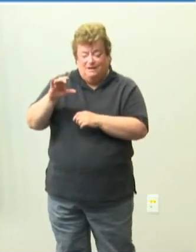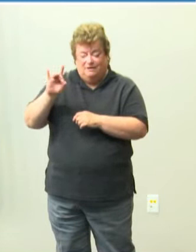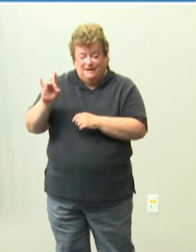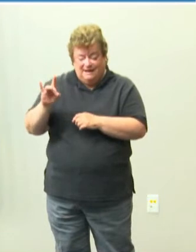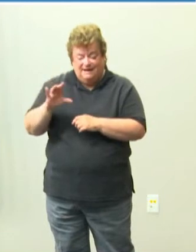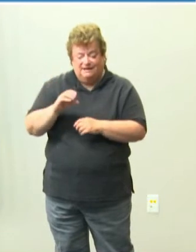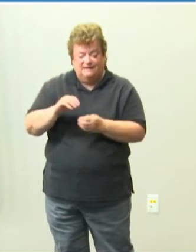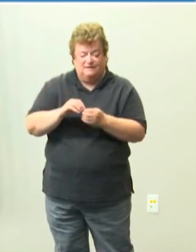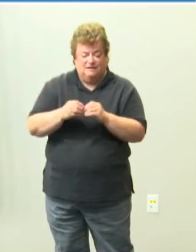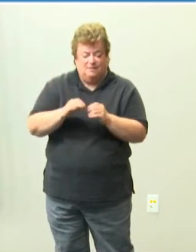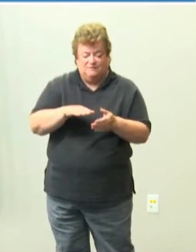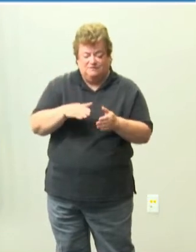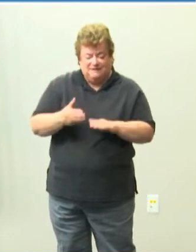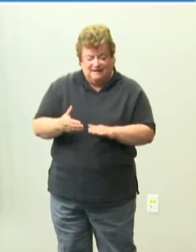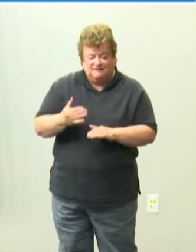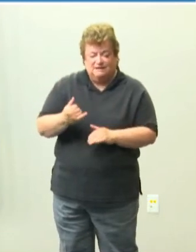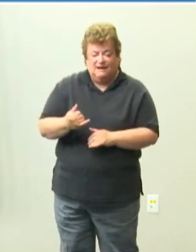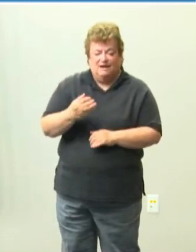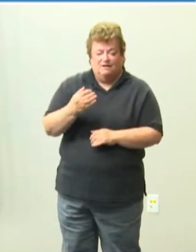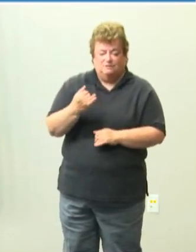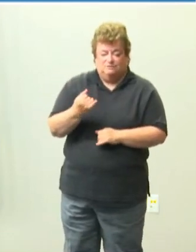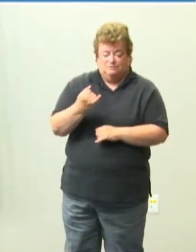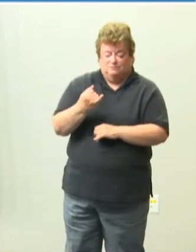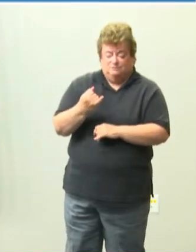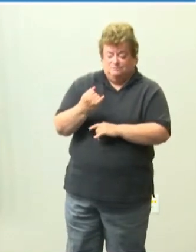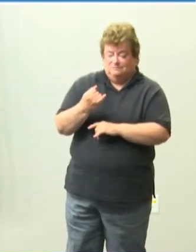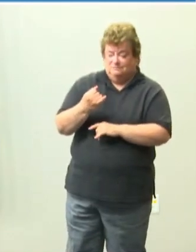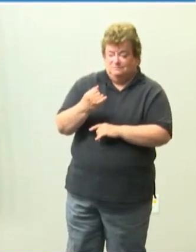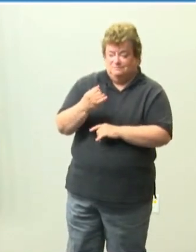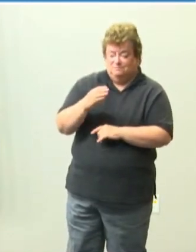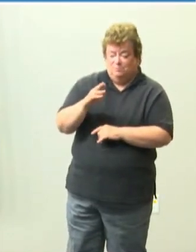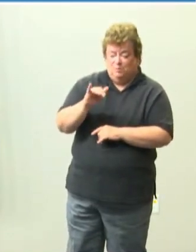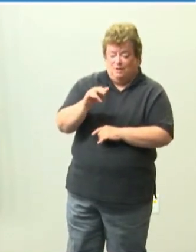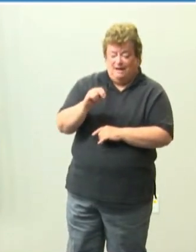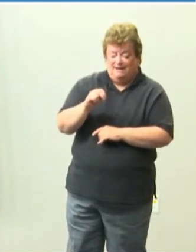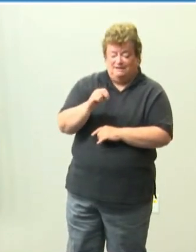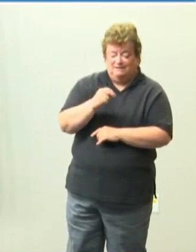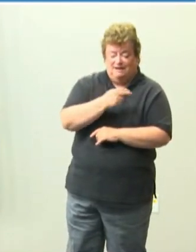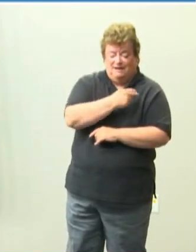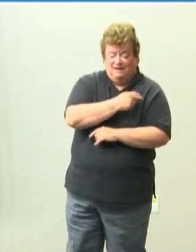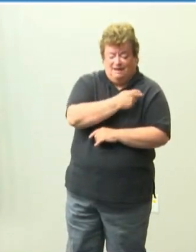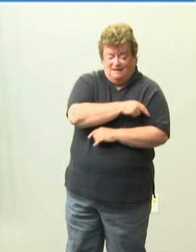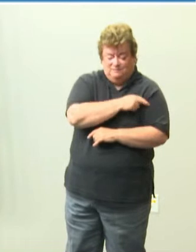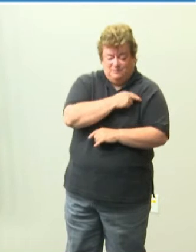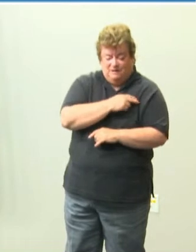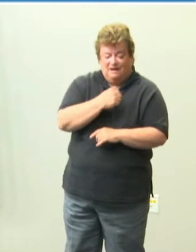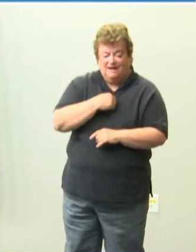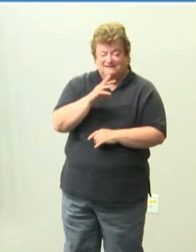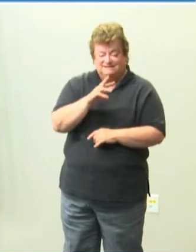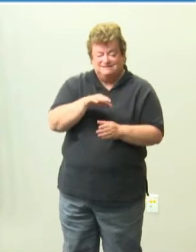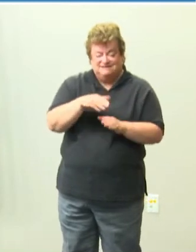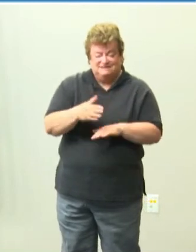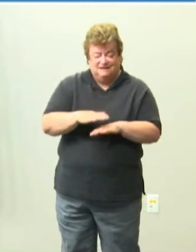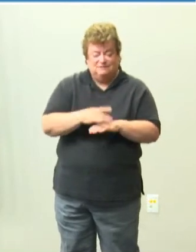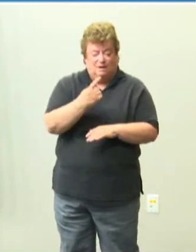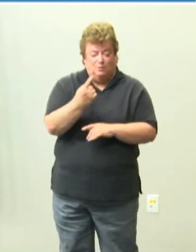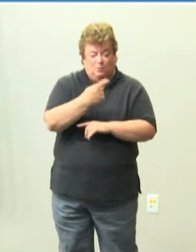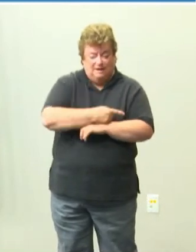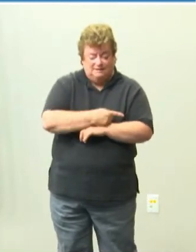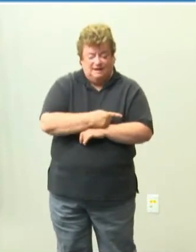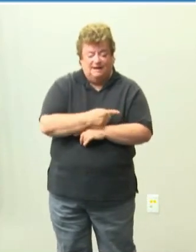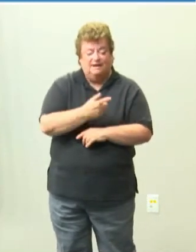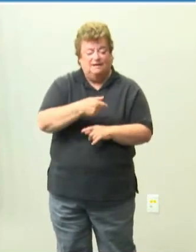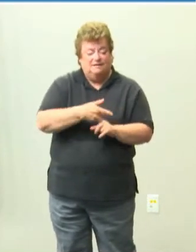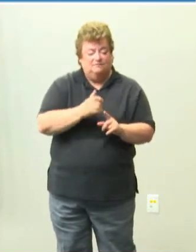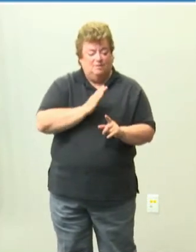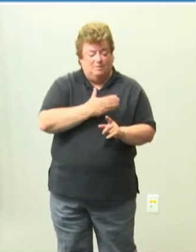you all saw that Brian reported 6 deaths on the weekend alone in one day. 3 of those were from our